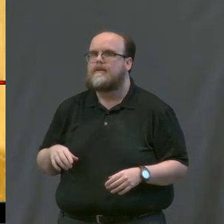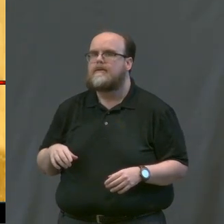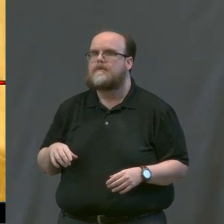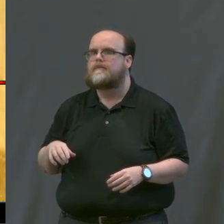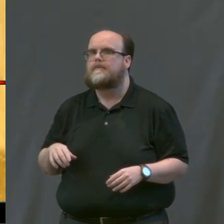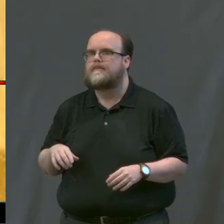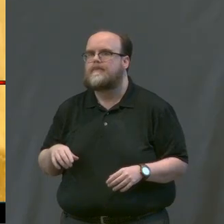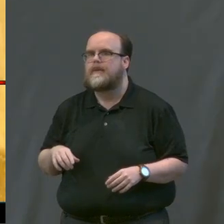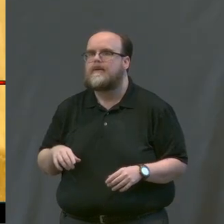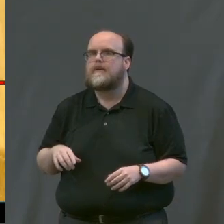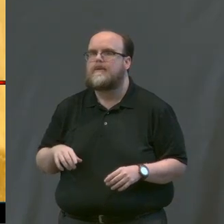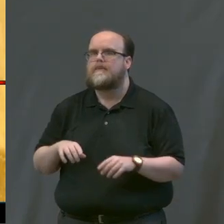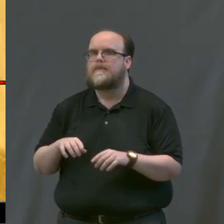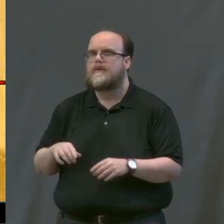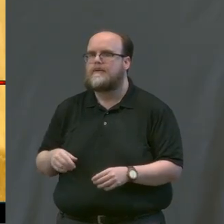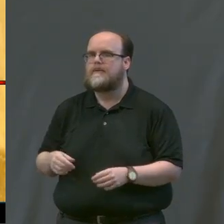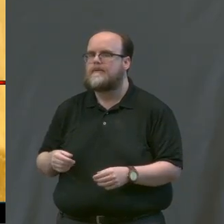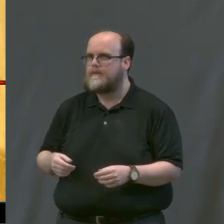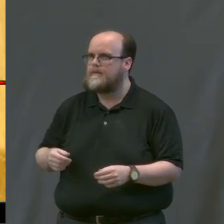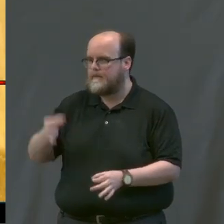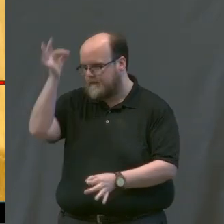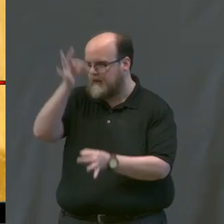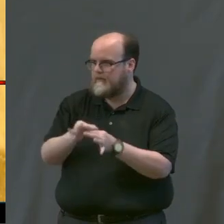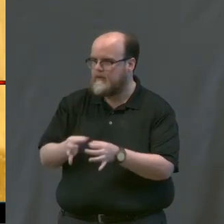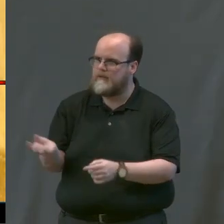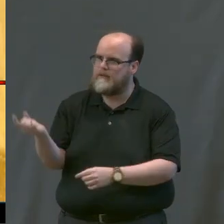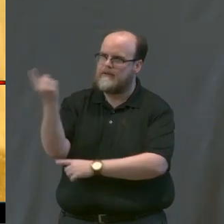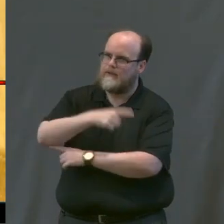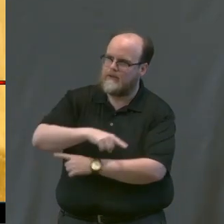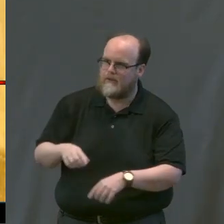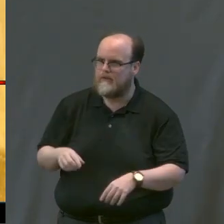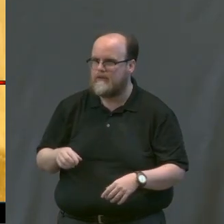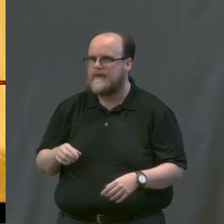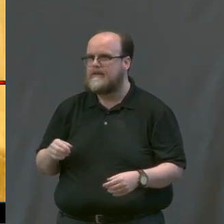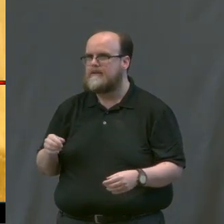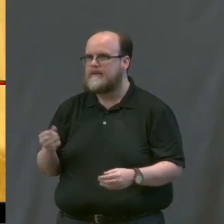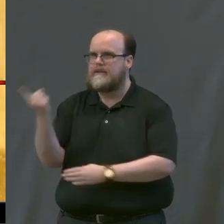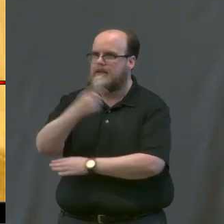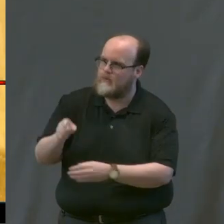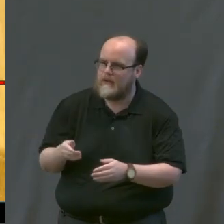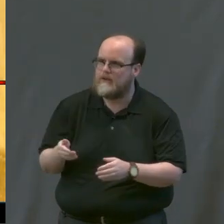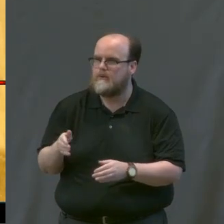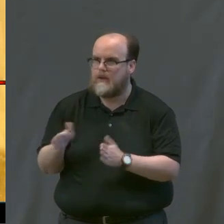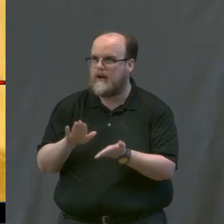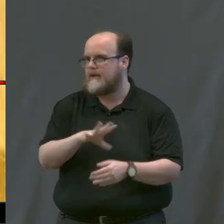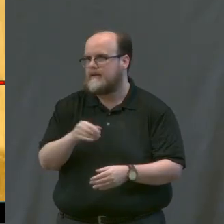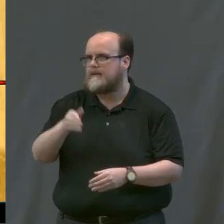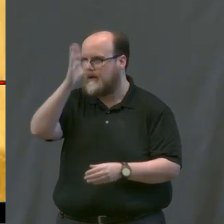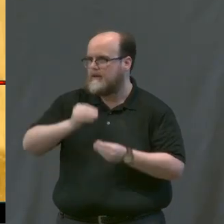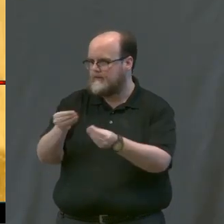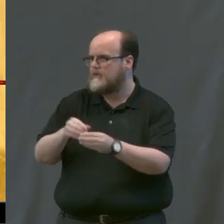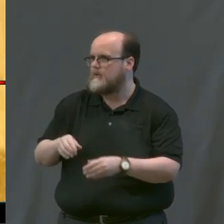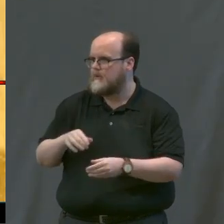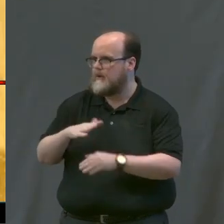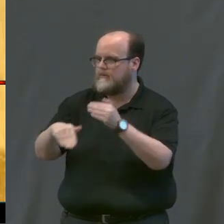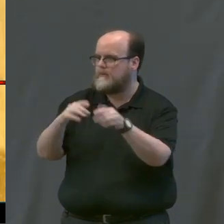with the rest of the Bible. Be faithful until the day you die, and God's going to give you heaven. The verse actually means just a little